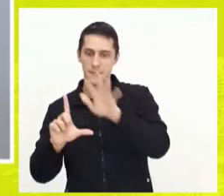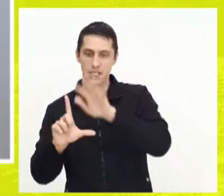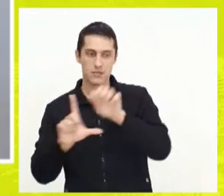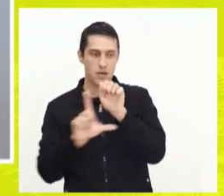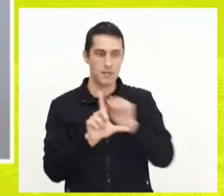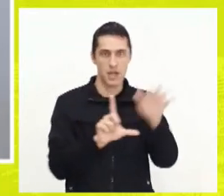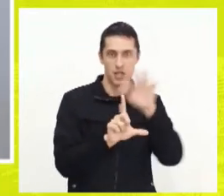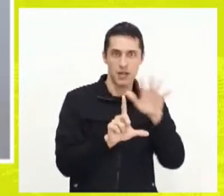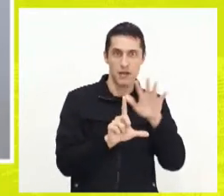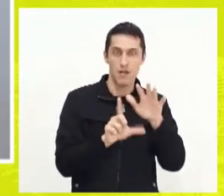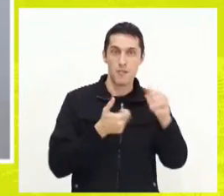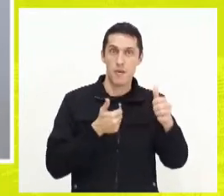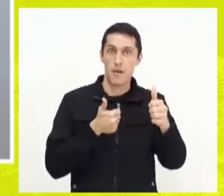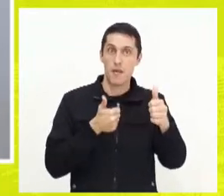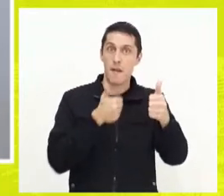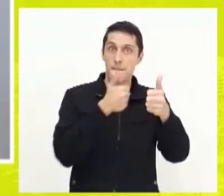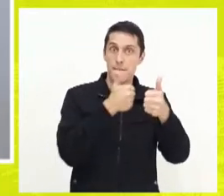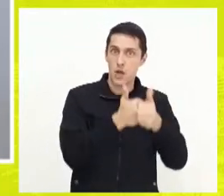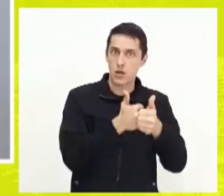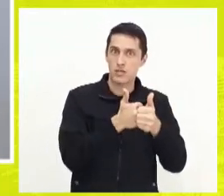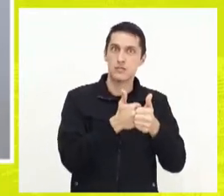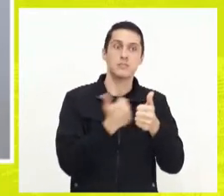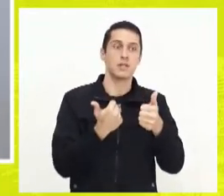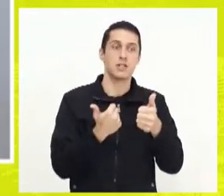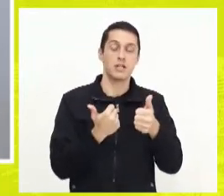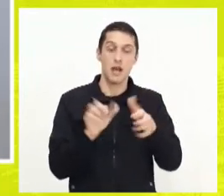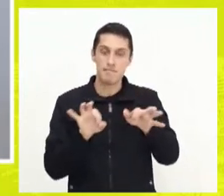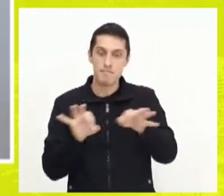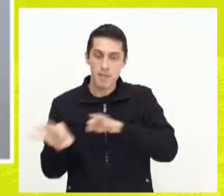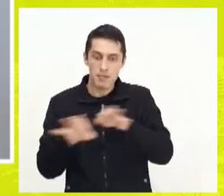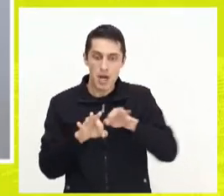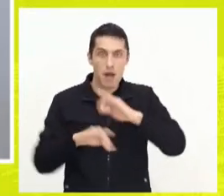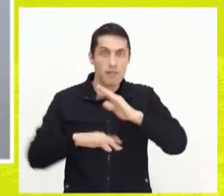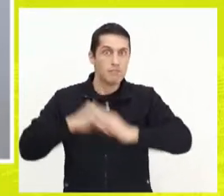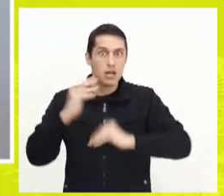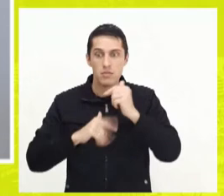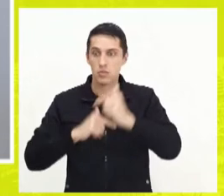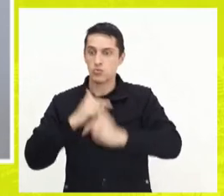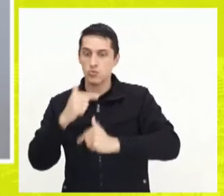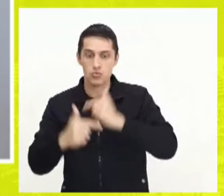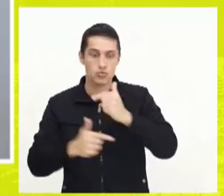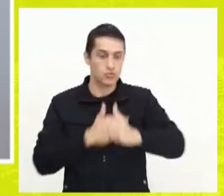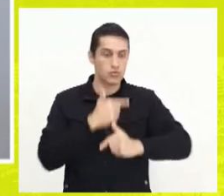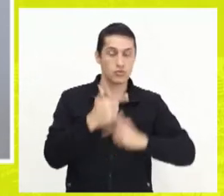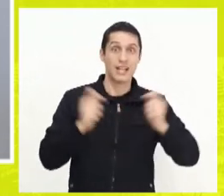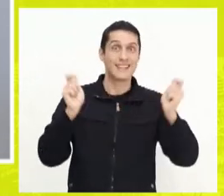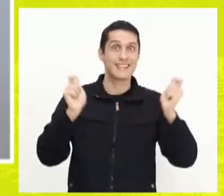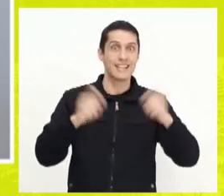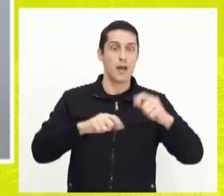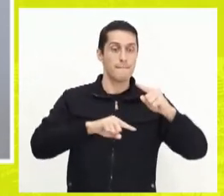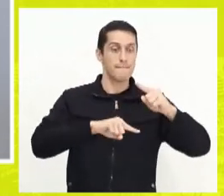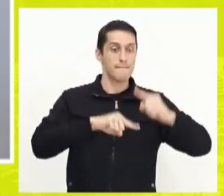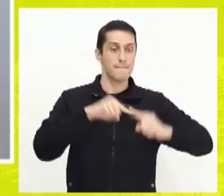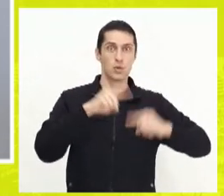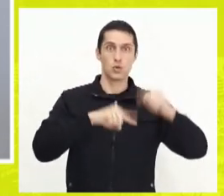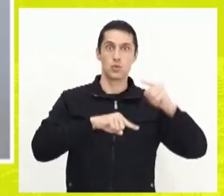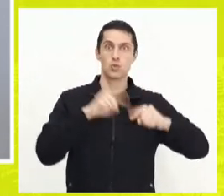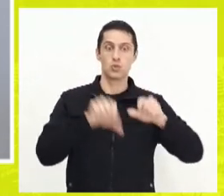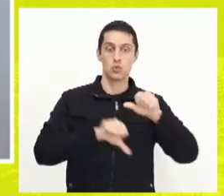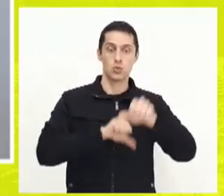platforms close to us and working so that we can innovate on the product as